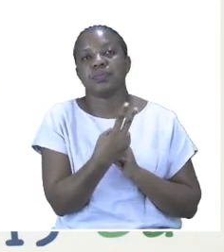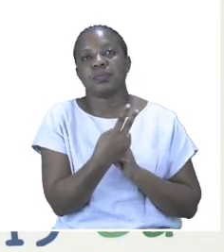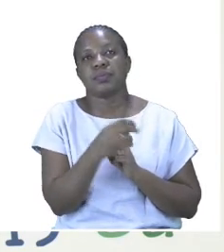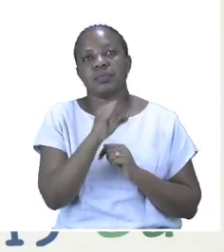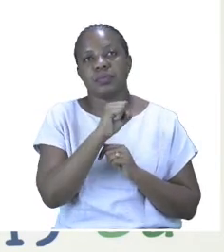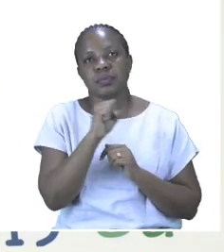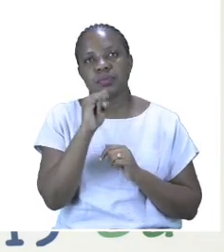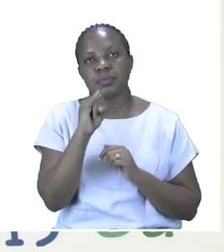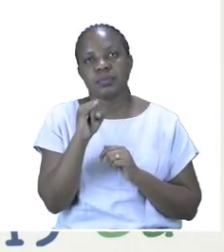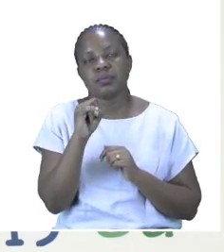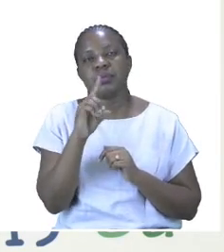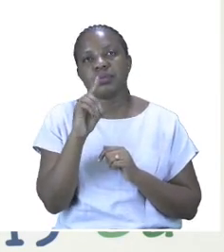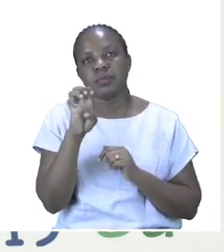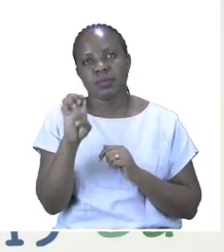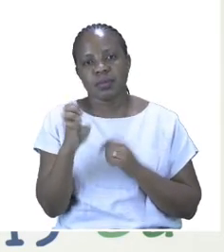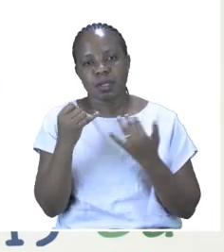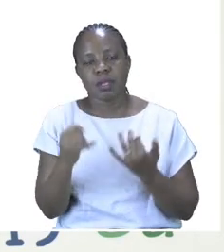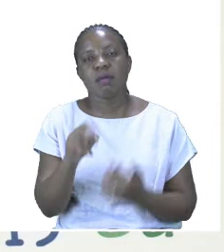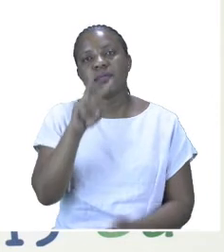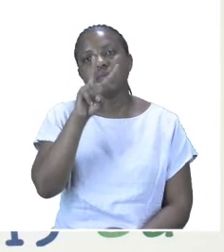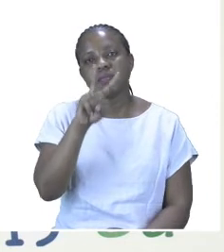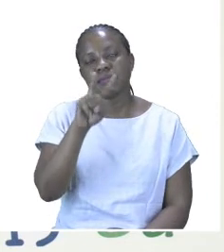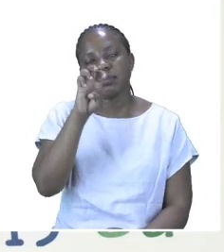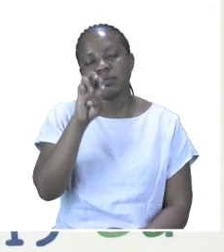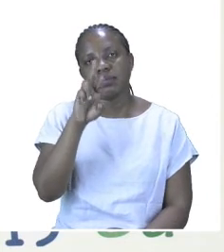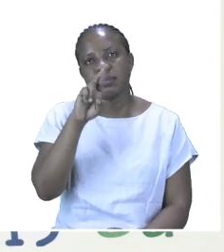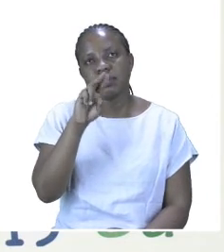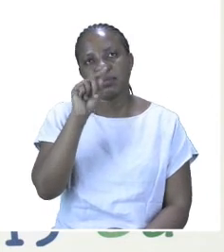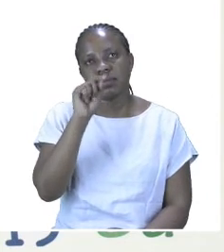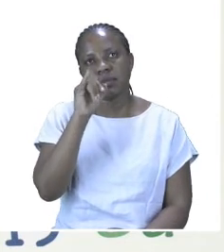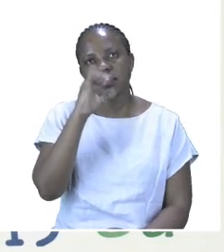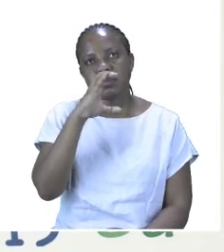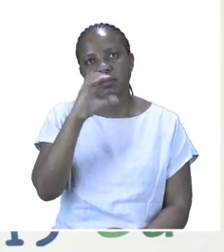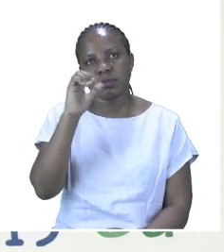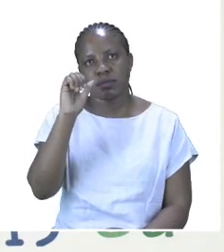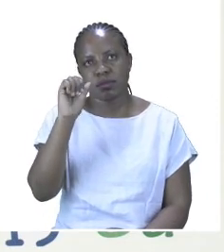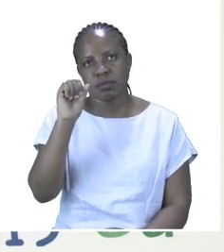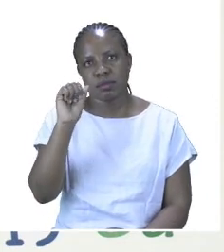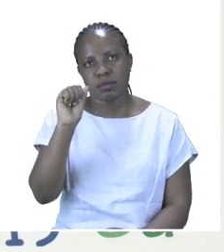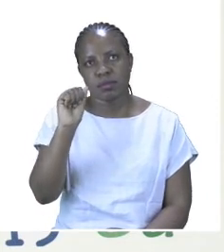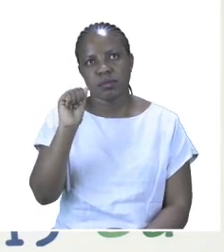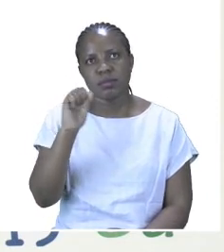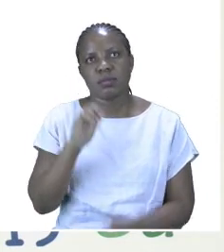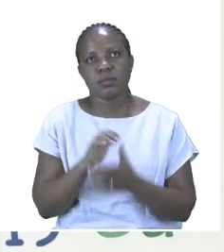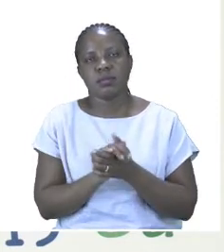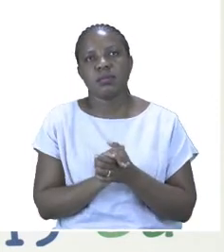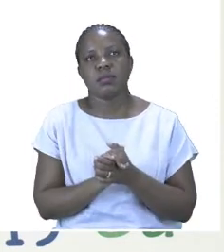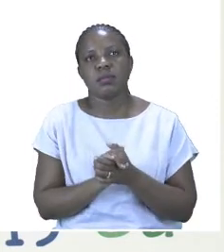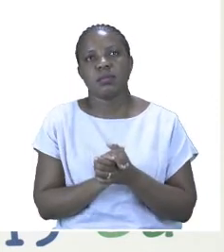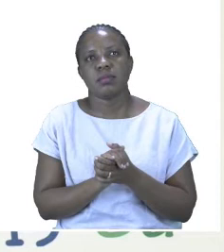about vertical, they are talking about the line that is lying